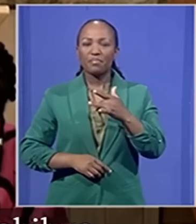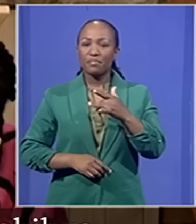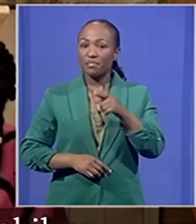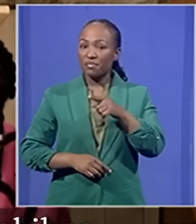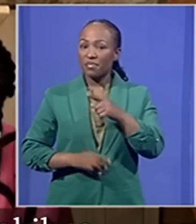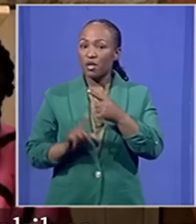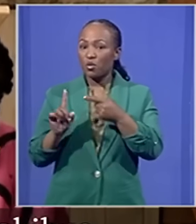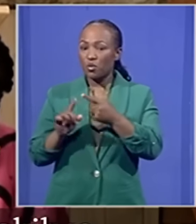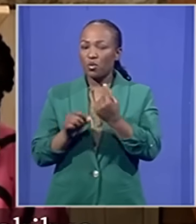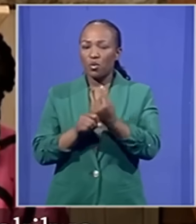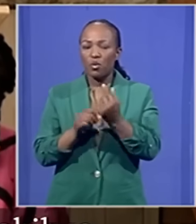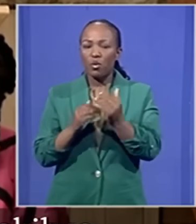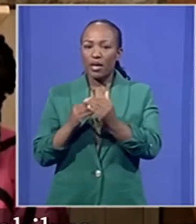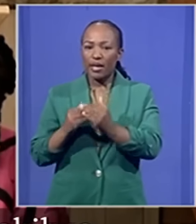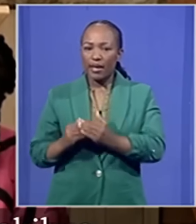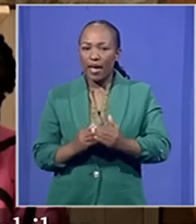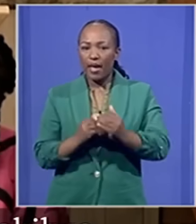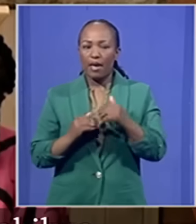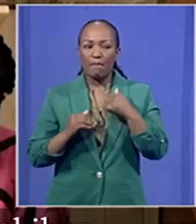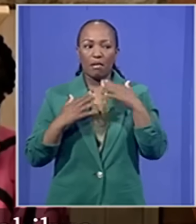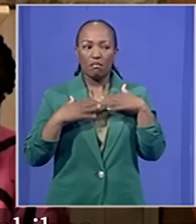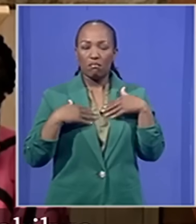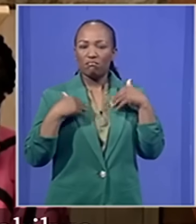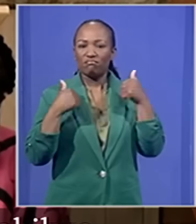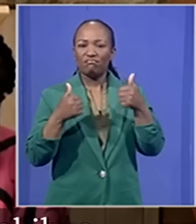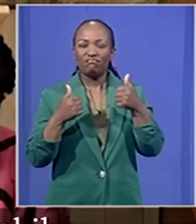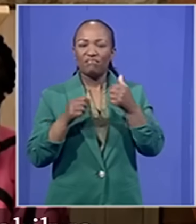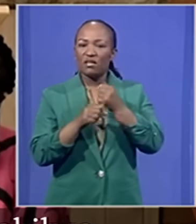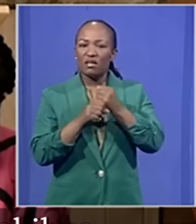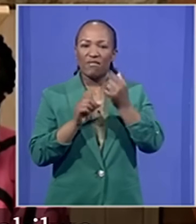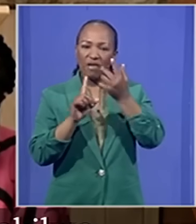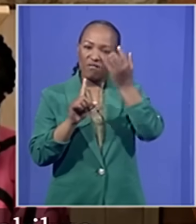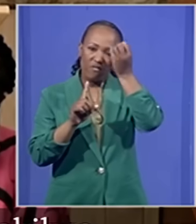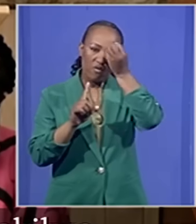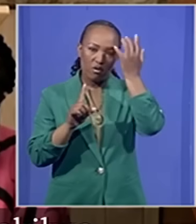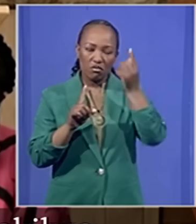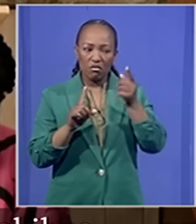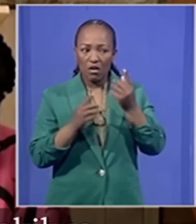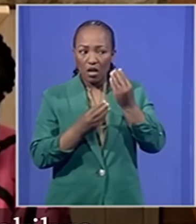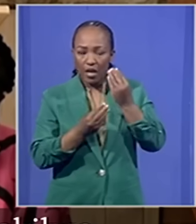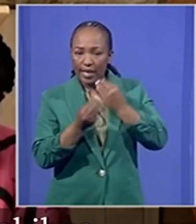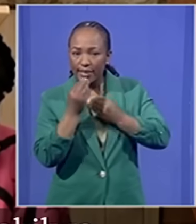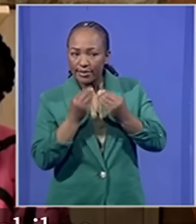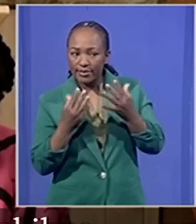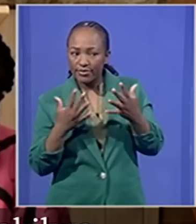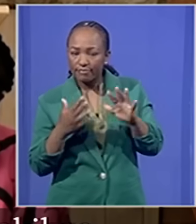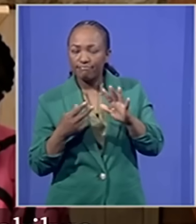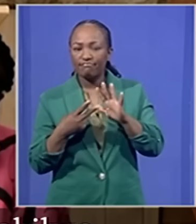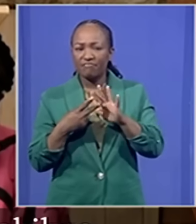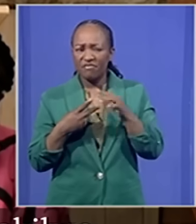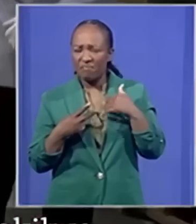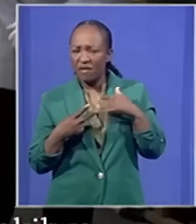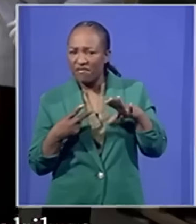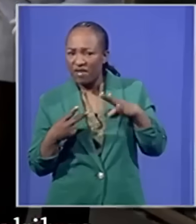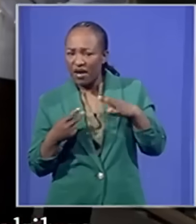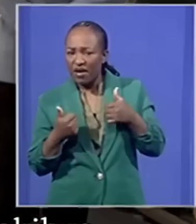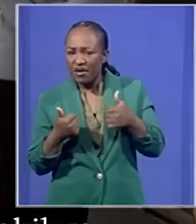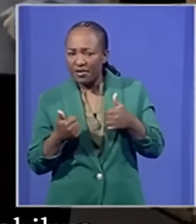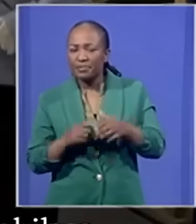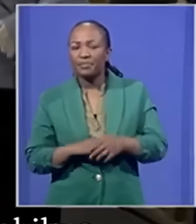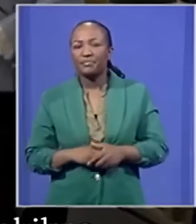cared about my well-being, never forgetting to ask if I had eaten or if I was fine. Madia